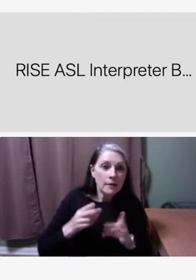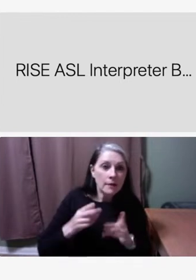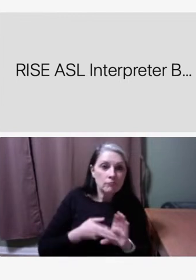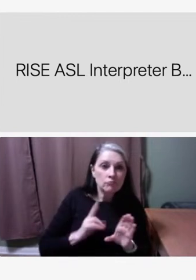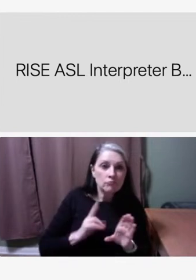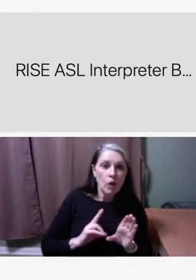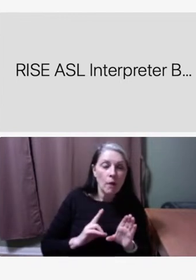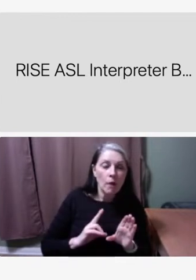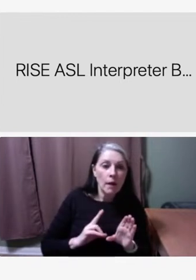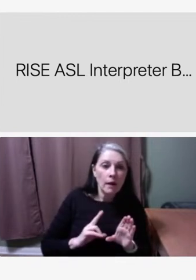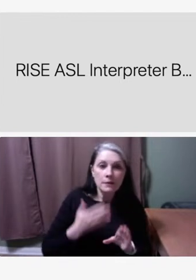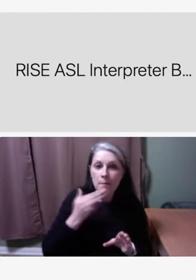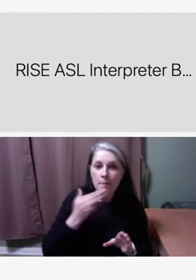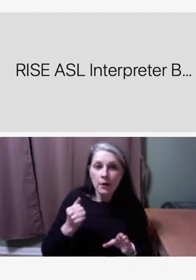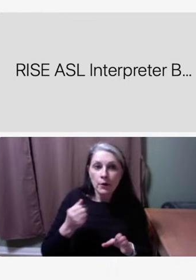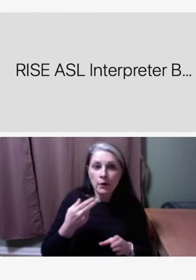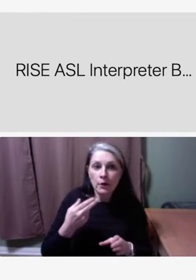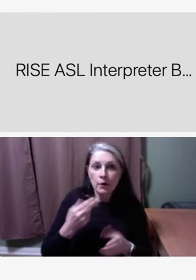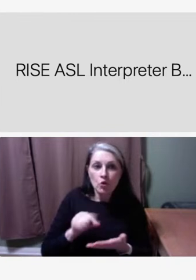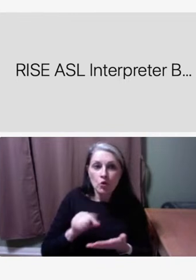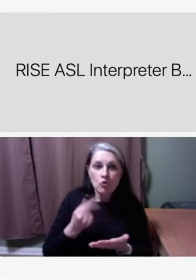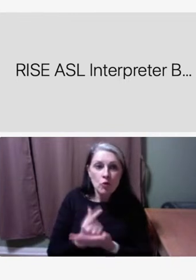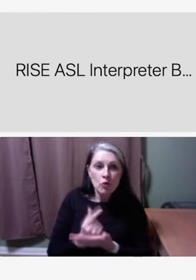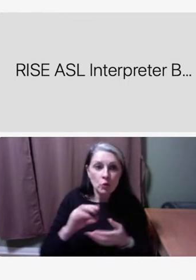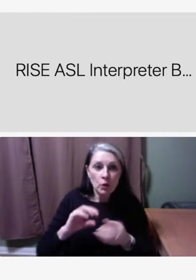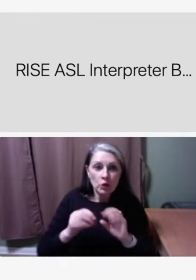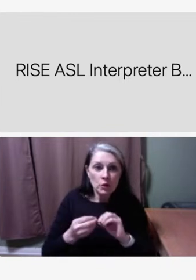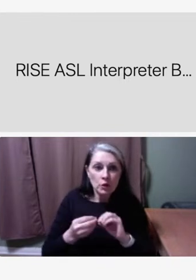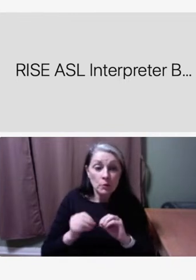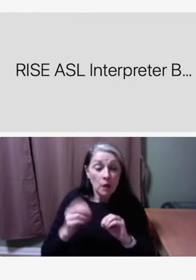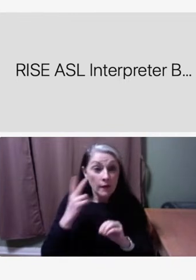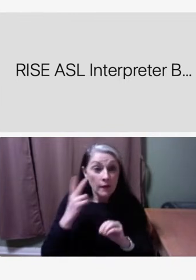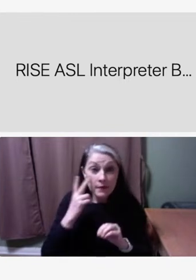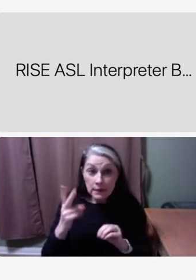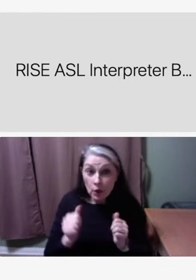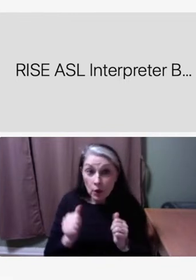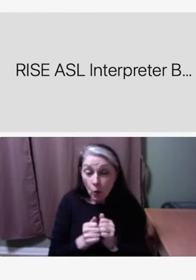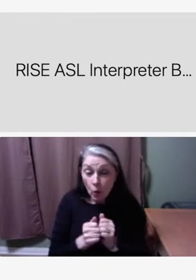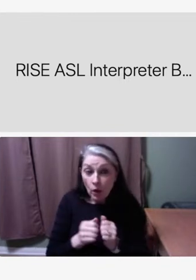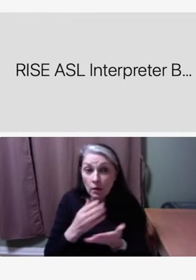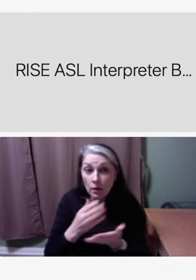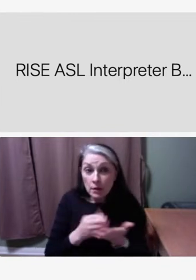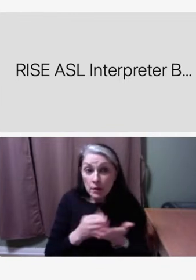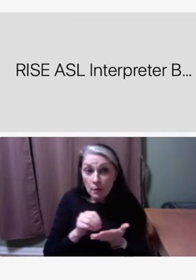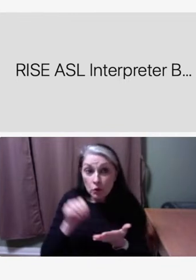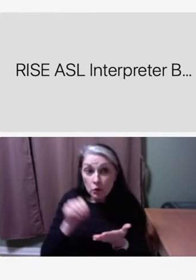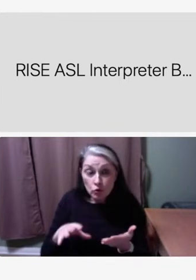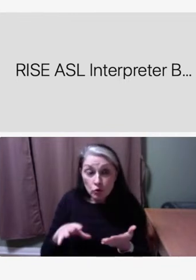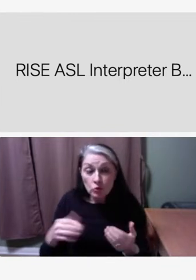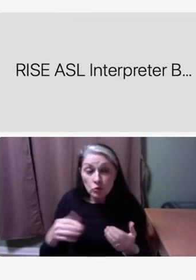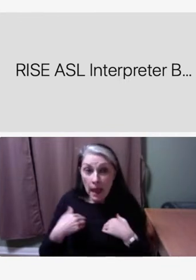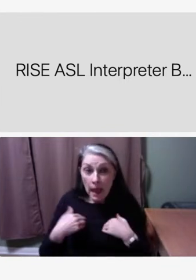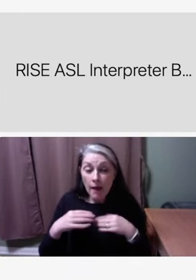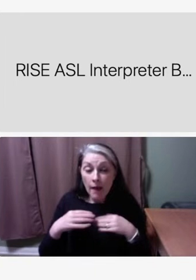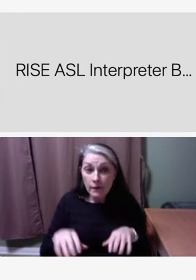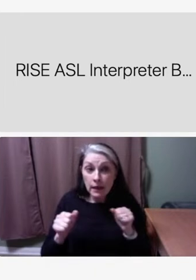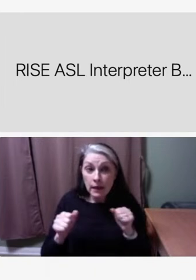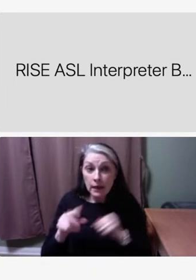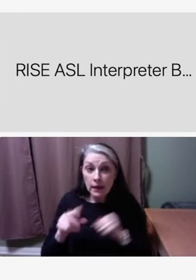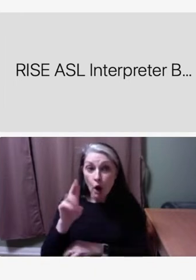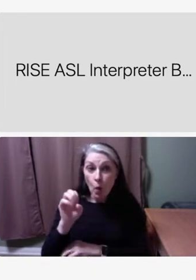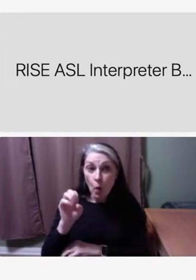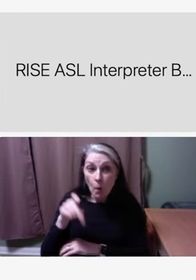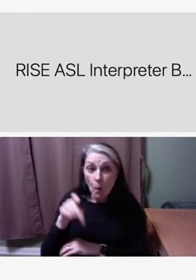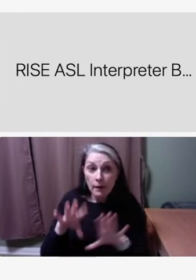rates. And I've seen it with some of the students that have taken the ROP courses that wanted to drop